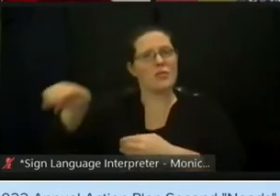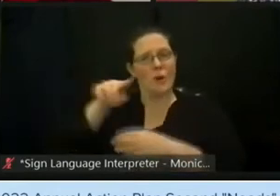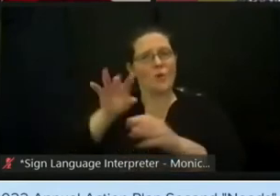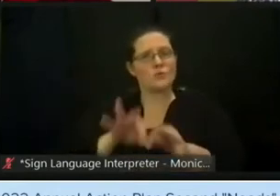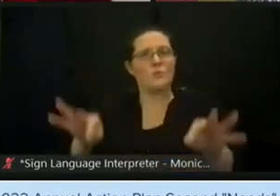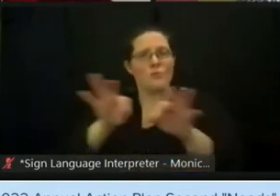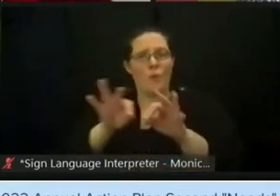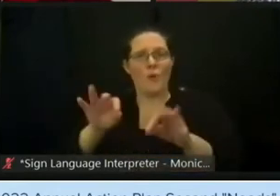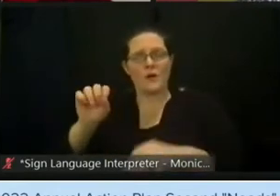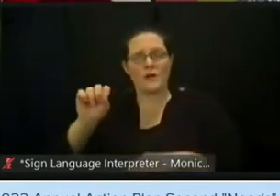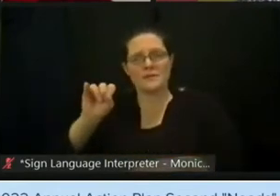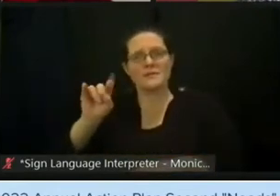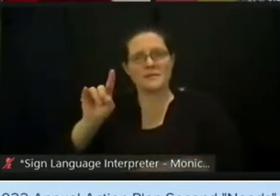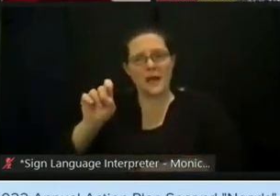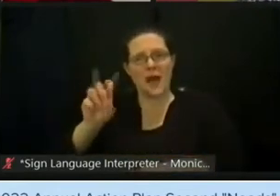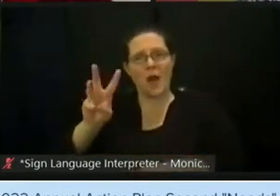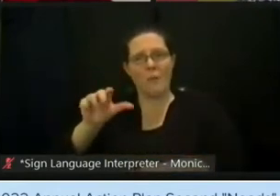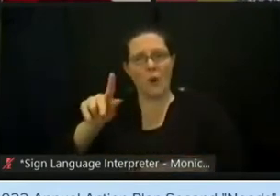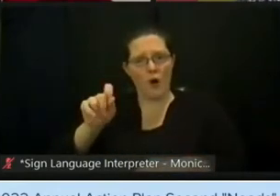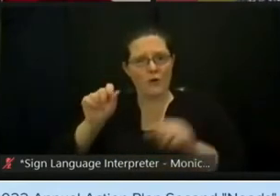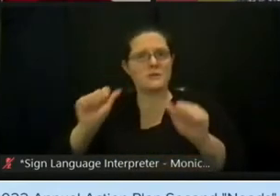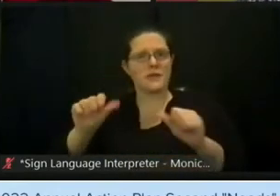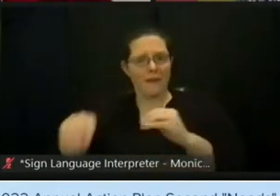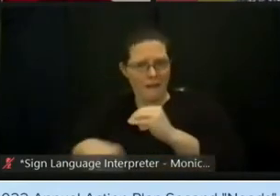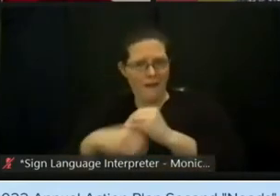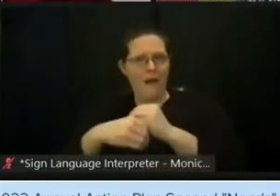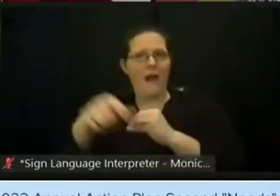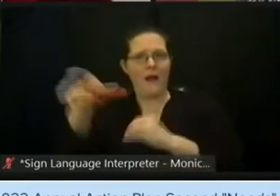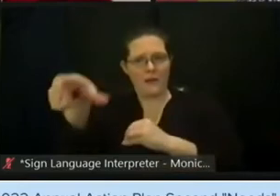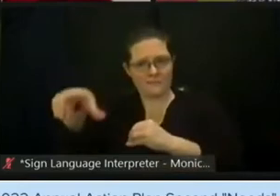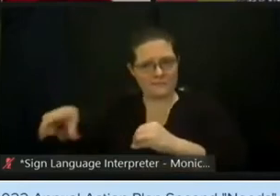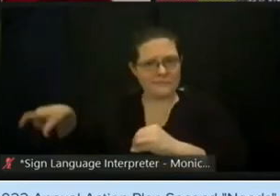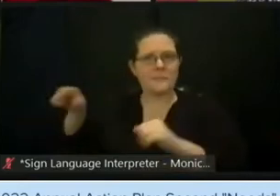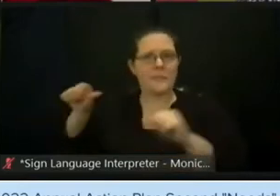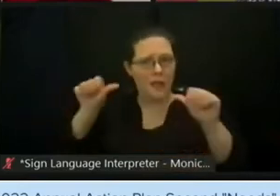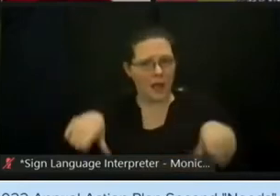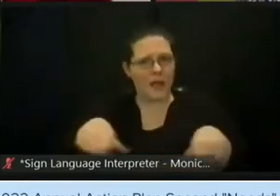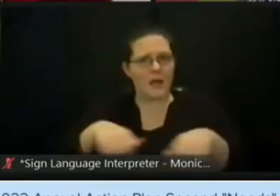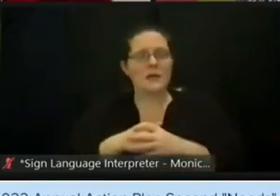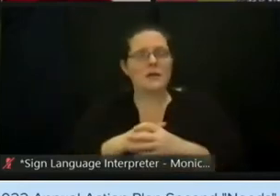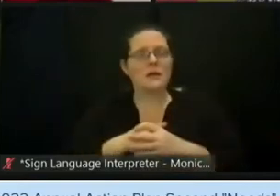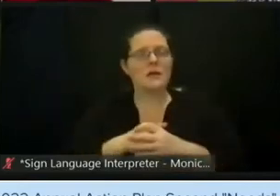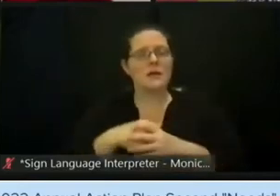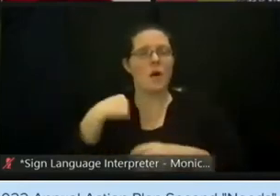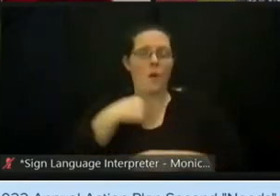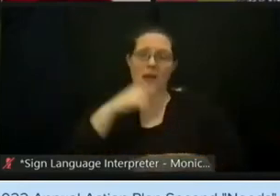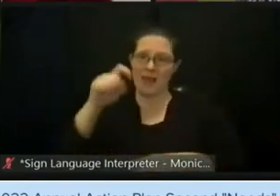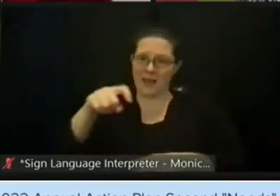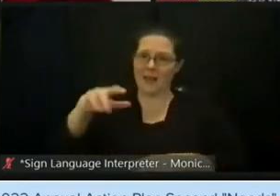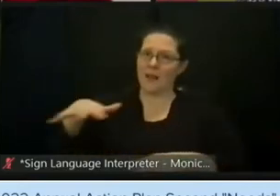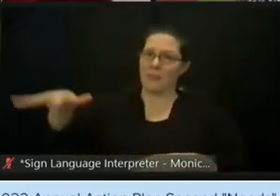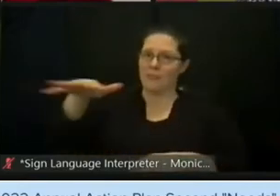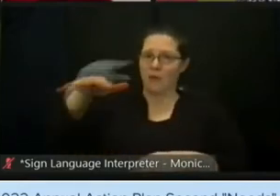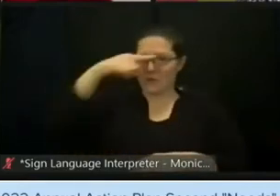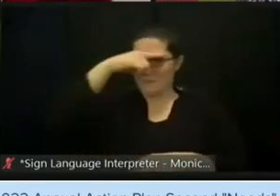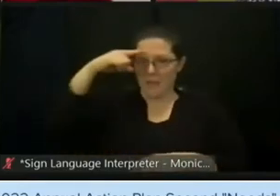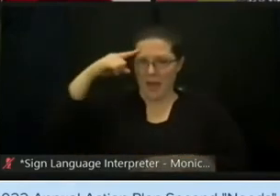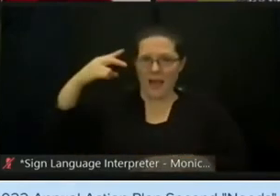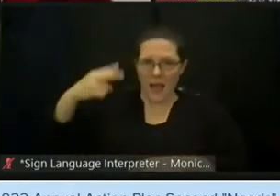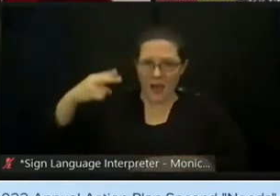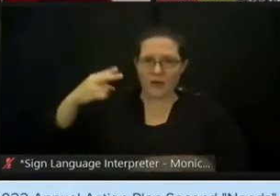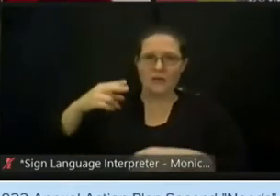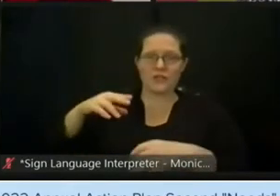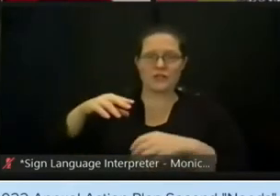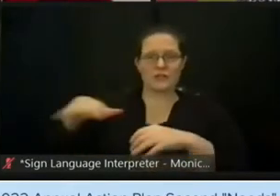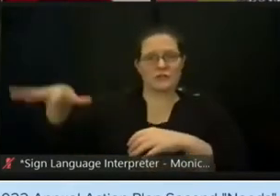needs that can be met through this process. We also need for these Black heritage neighborhoods to